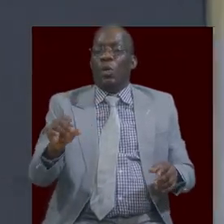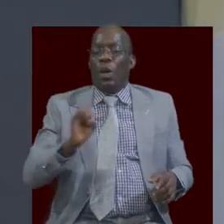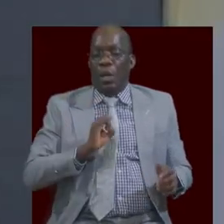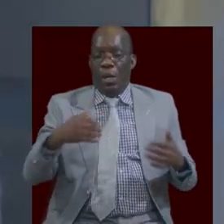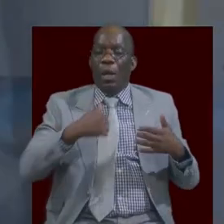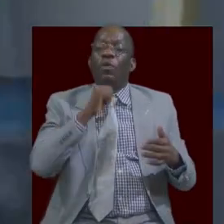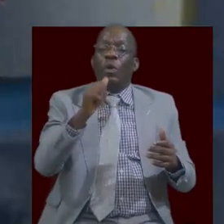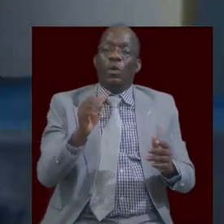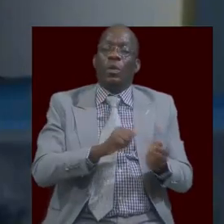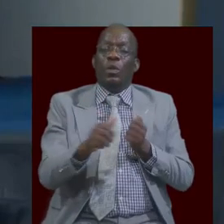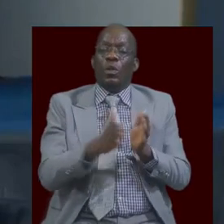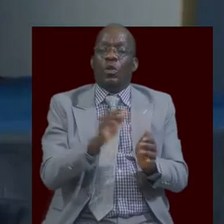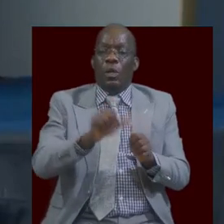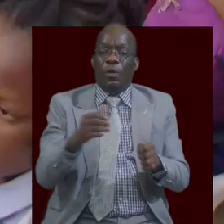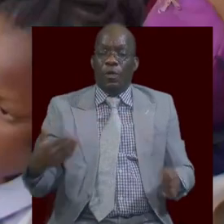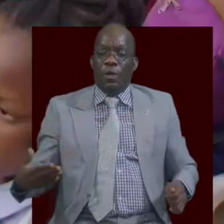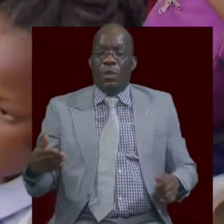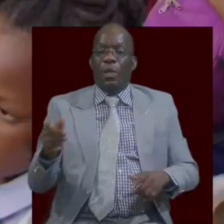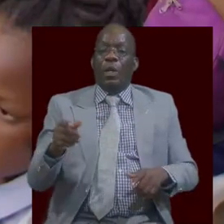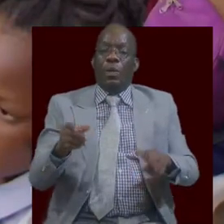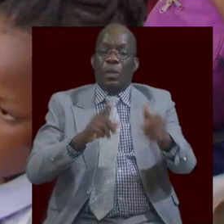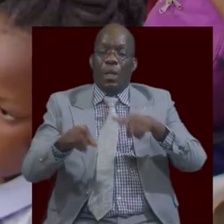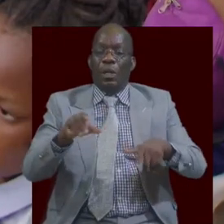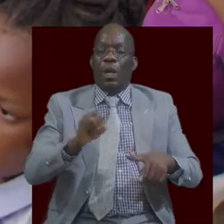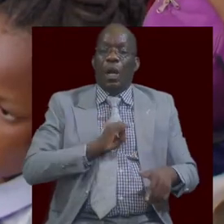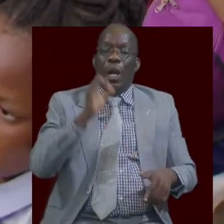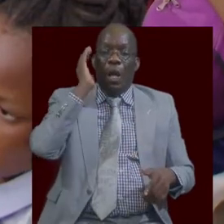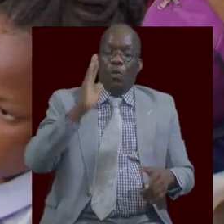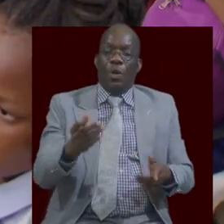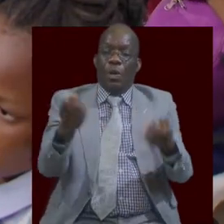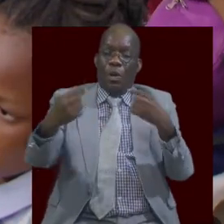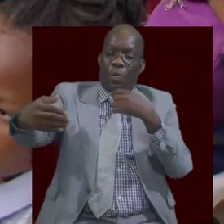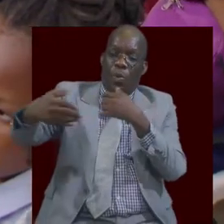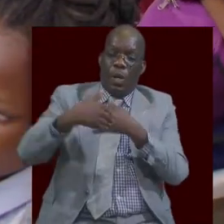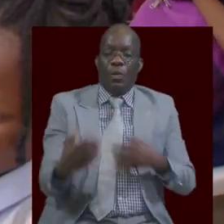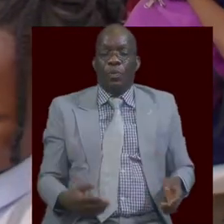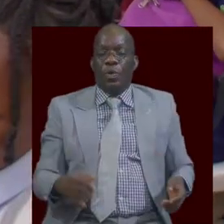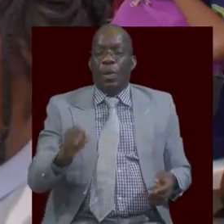Everybody, I will come back. I will come back.